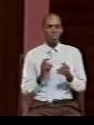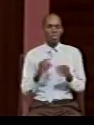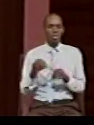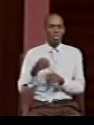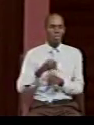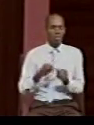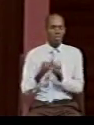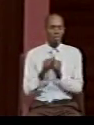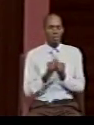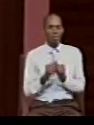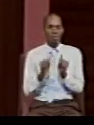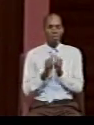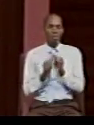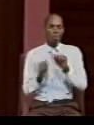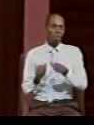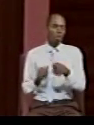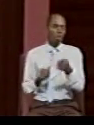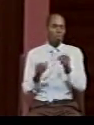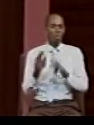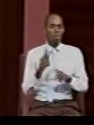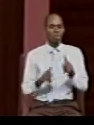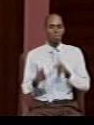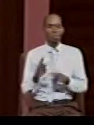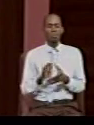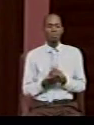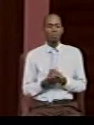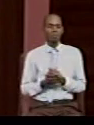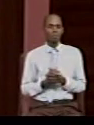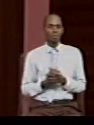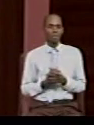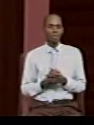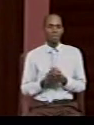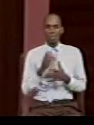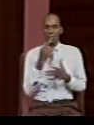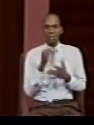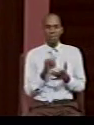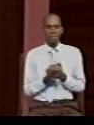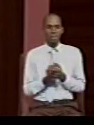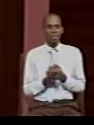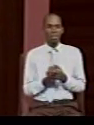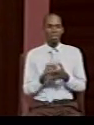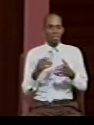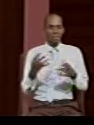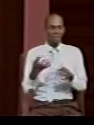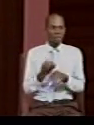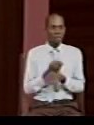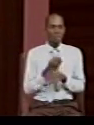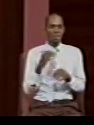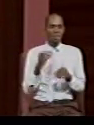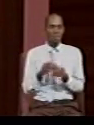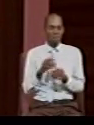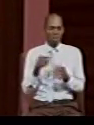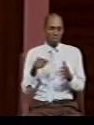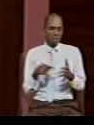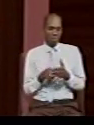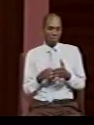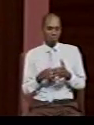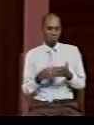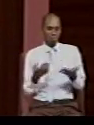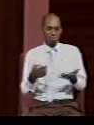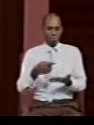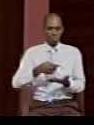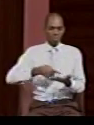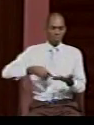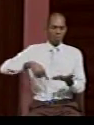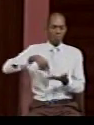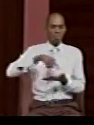interrelationship with other people. The Lord draws the line. He says, stay in this circle, then you are